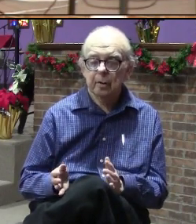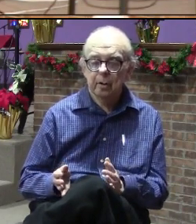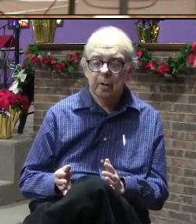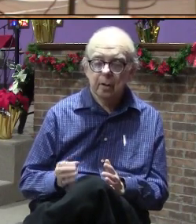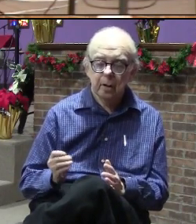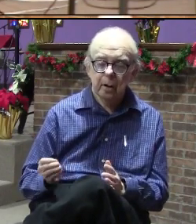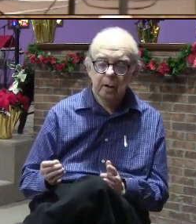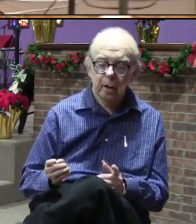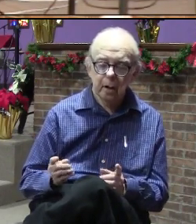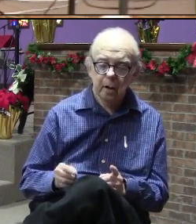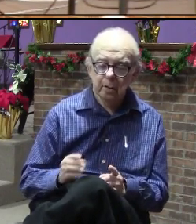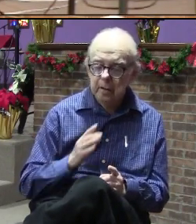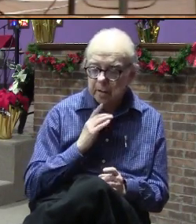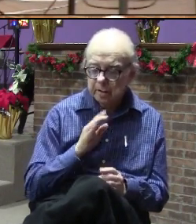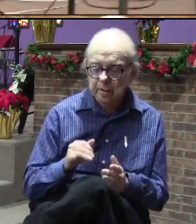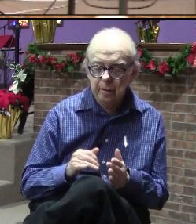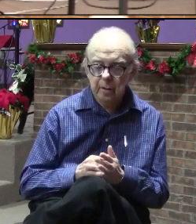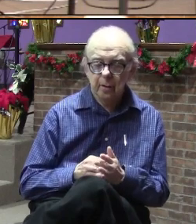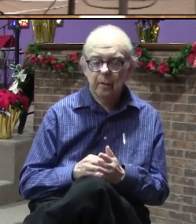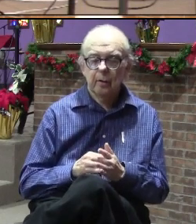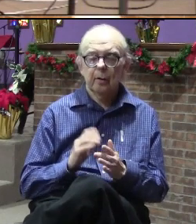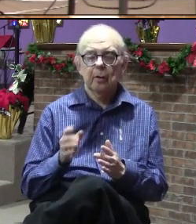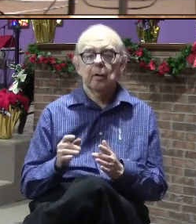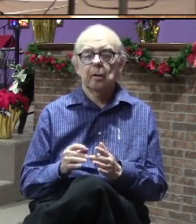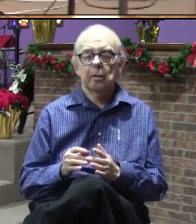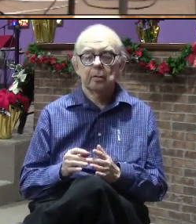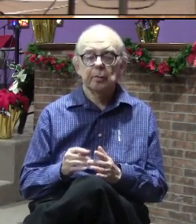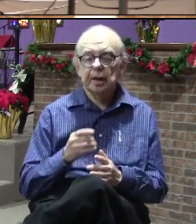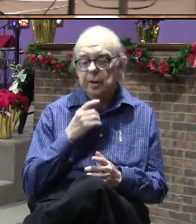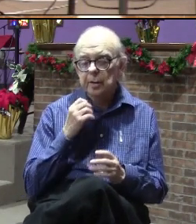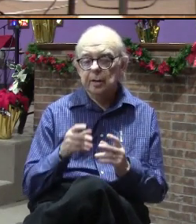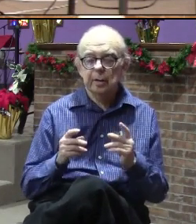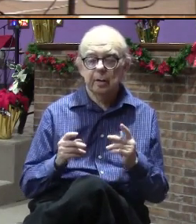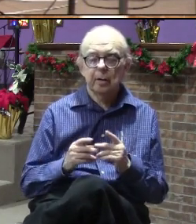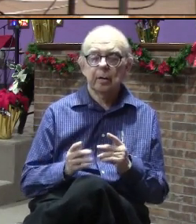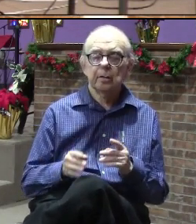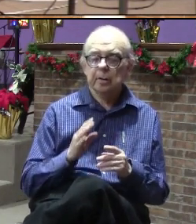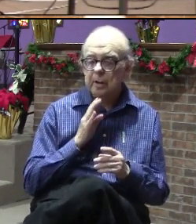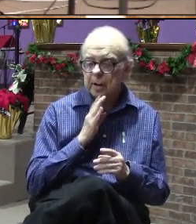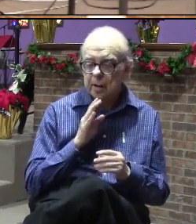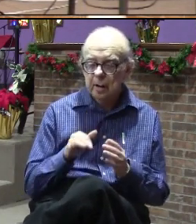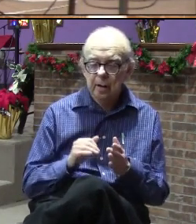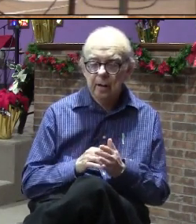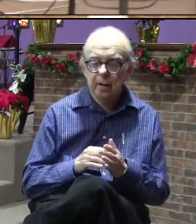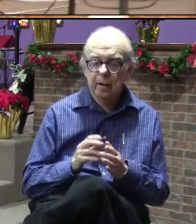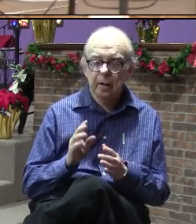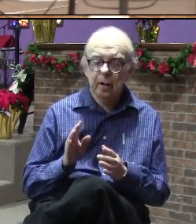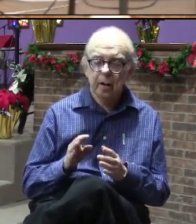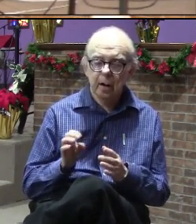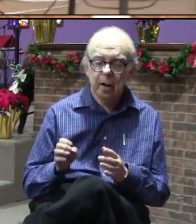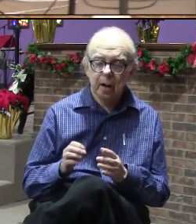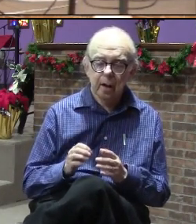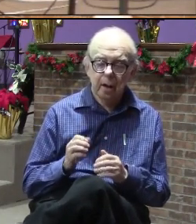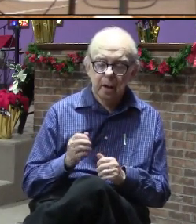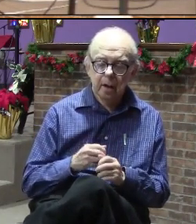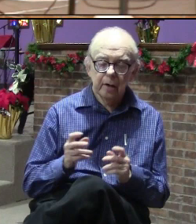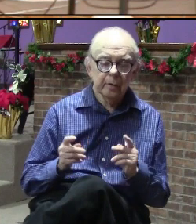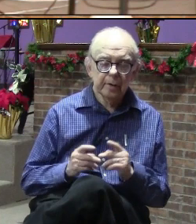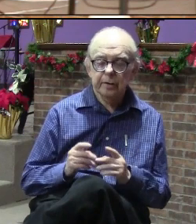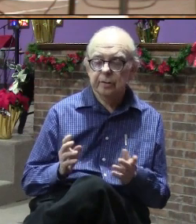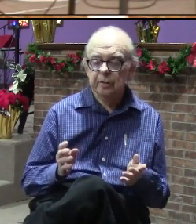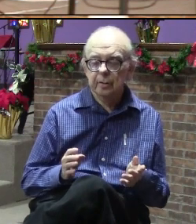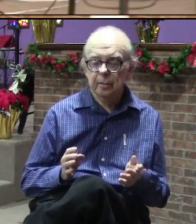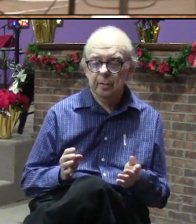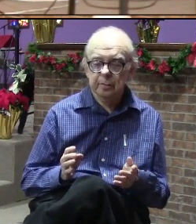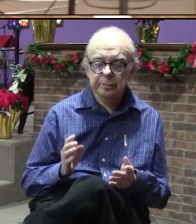So that when he talks about it, it's going to be in the deserts. When he talks about it, it's going to be in every place else.